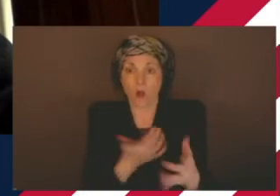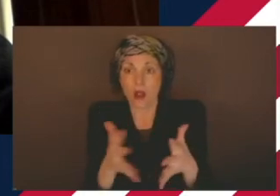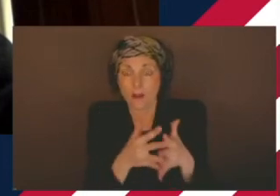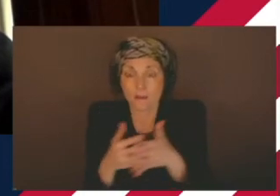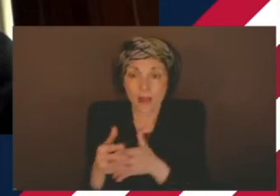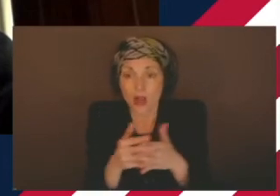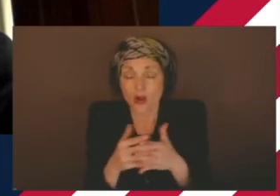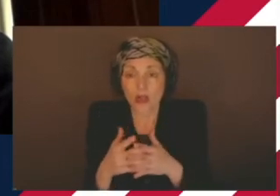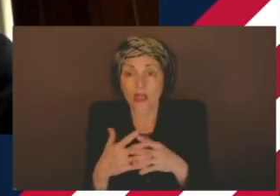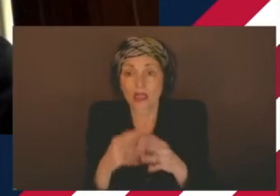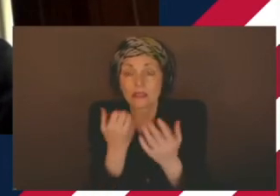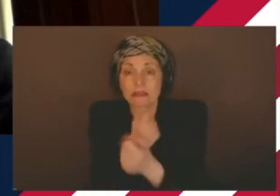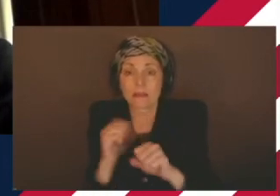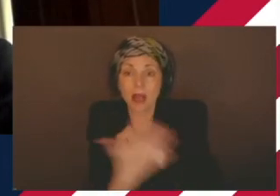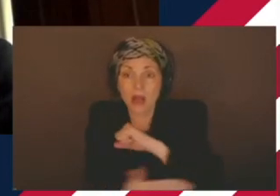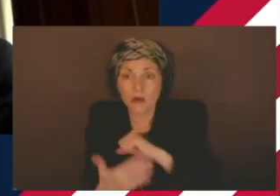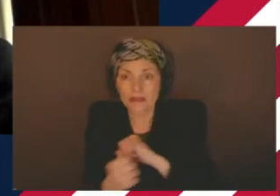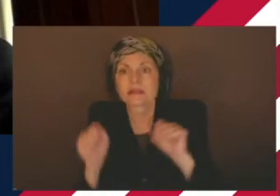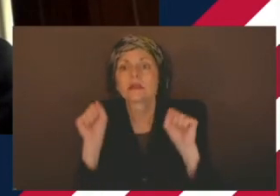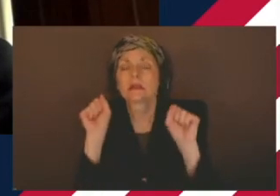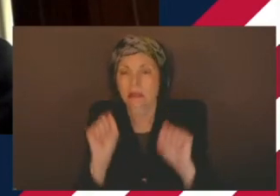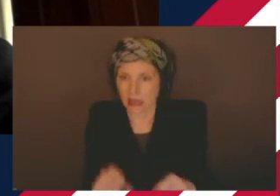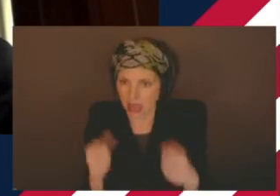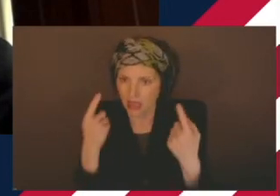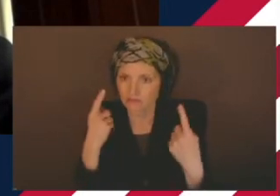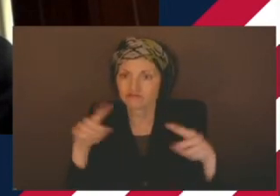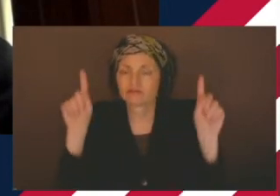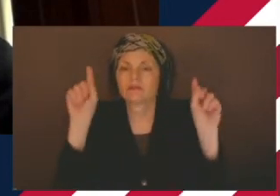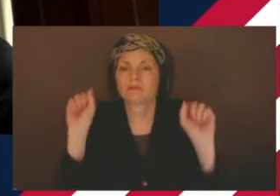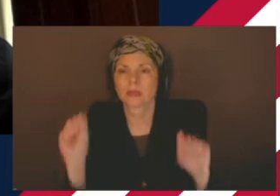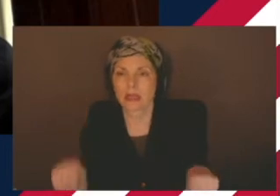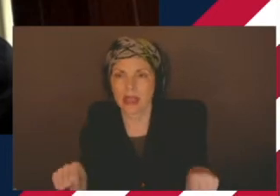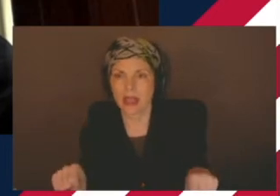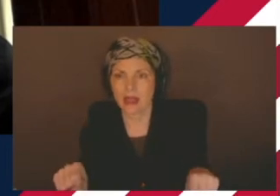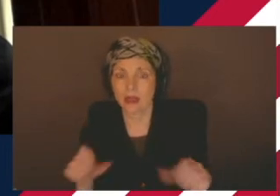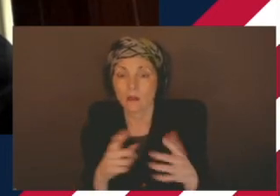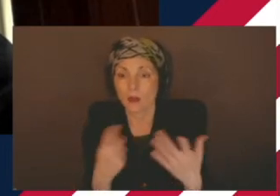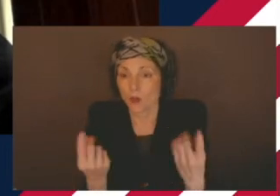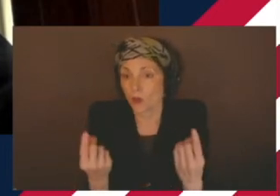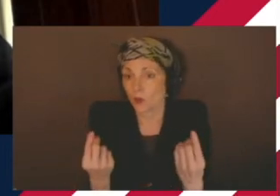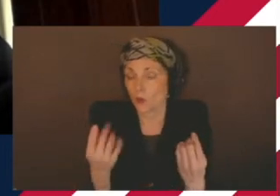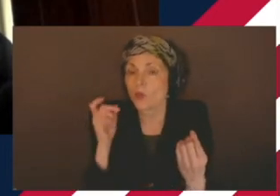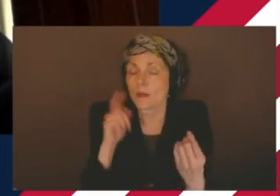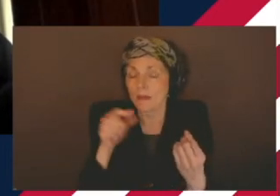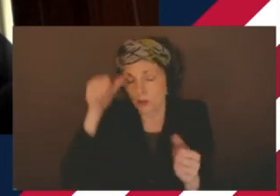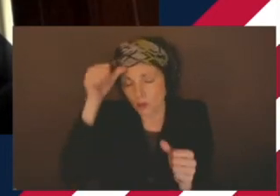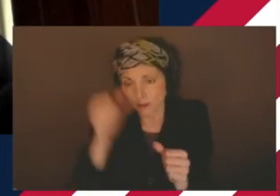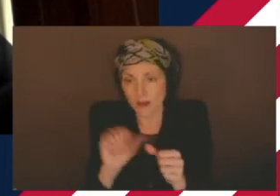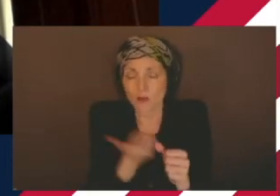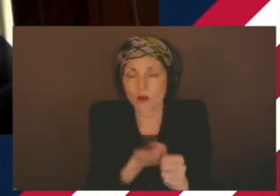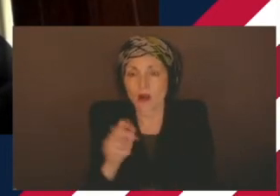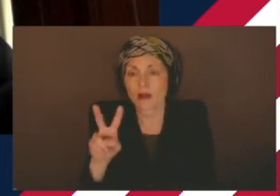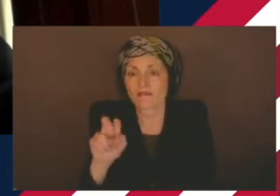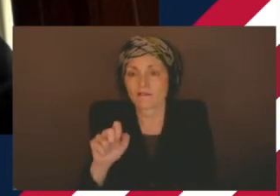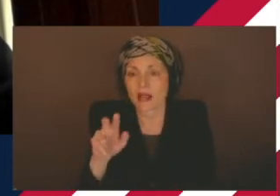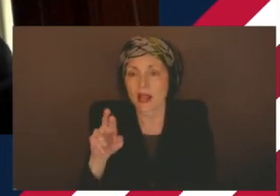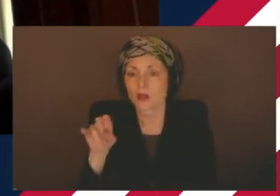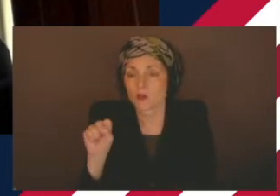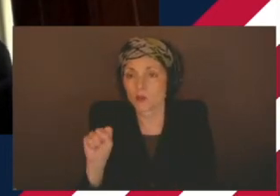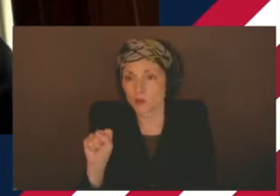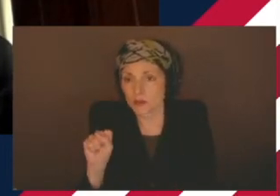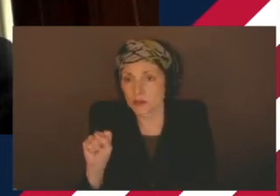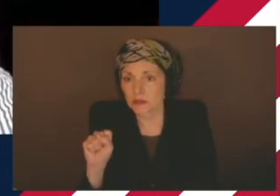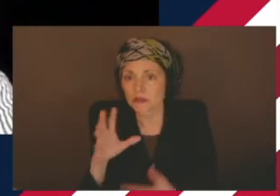authoritarians, but doing so requires new leadership dedicated to restoring our values and marshaling the world in this struggle. I look forward to your questions.